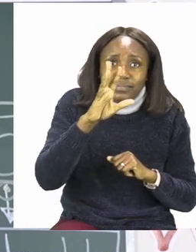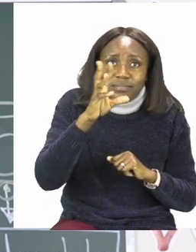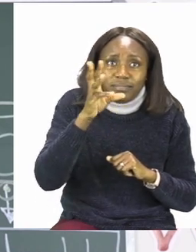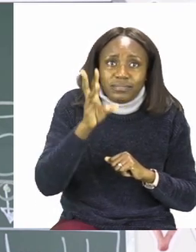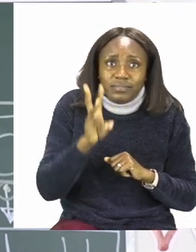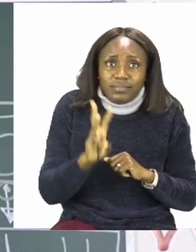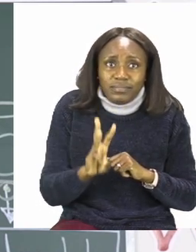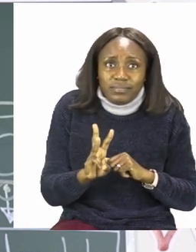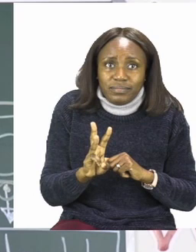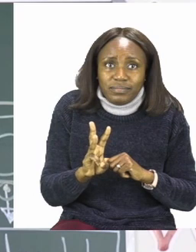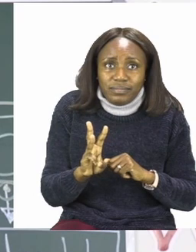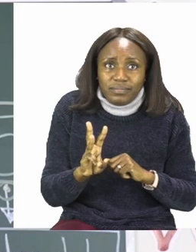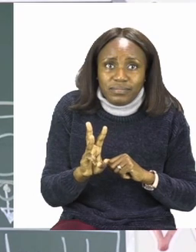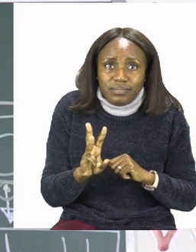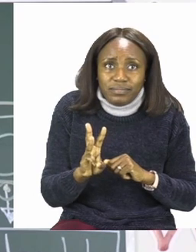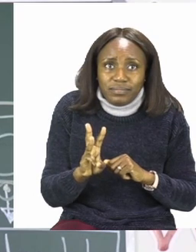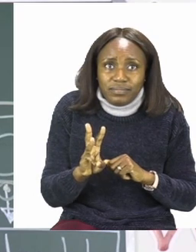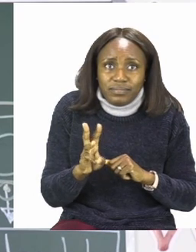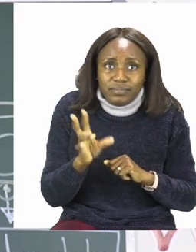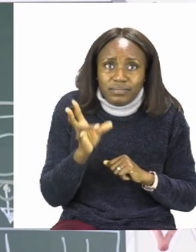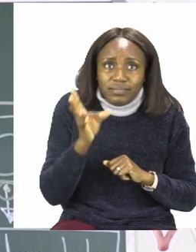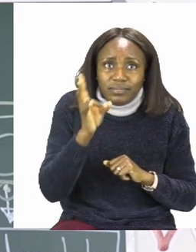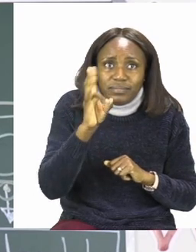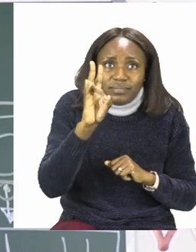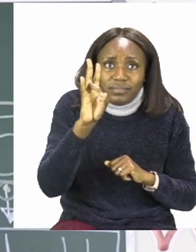5, 6,